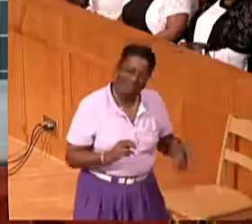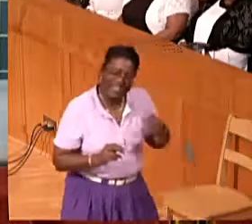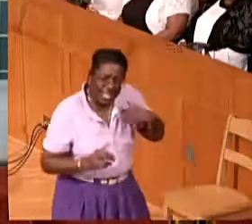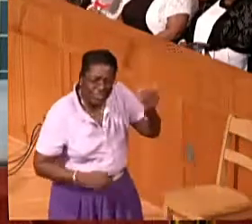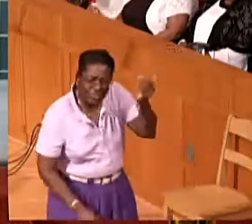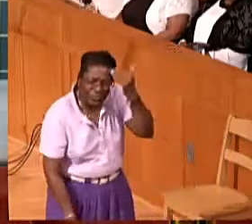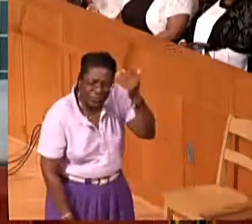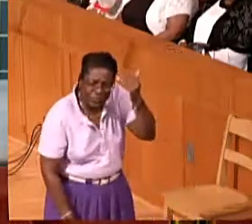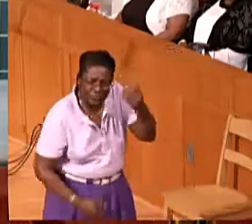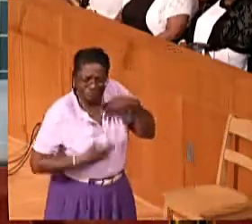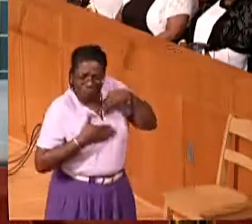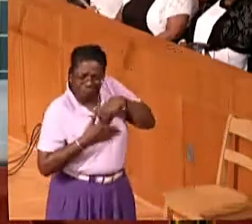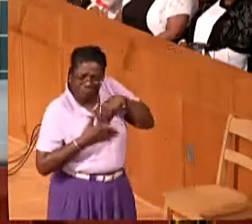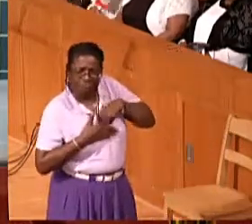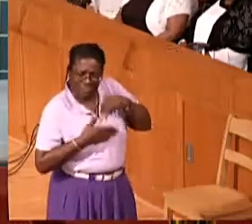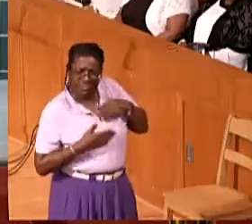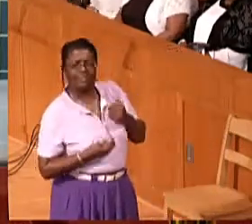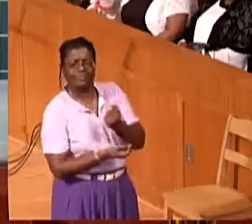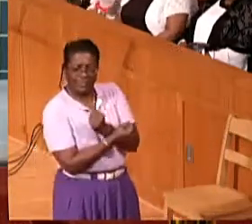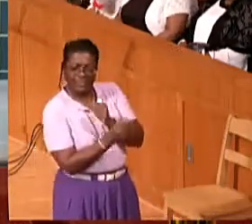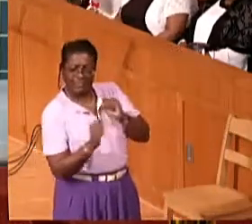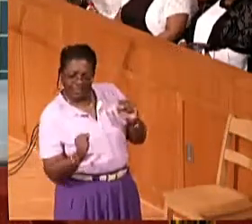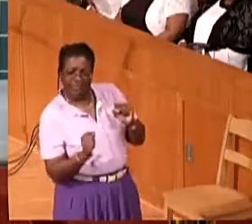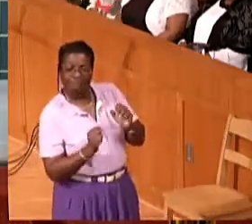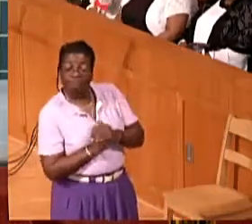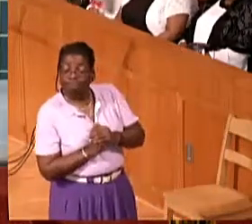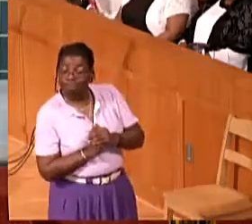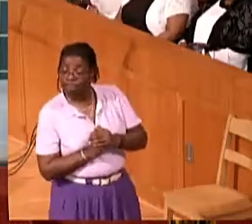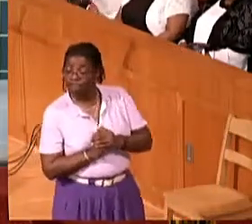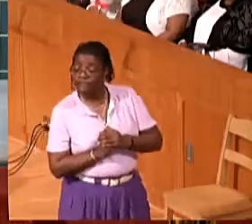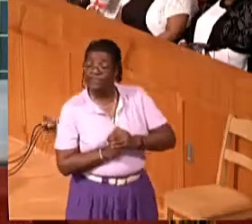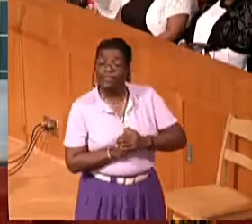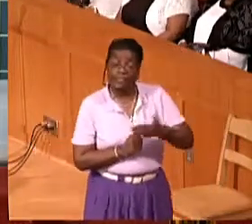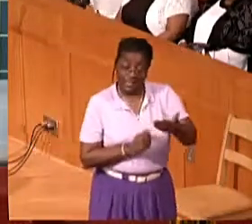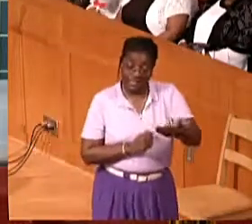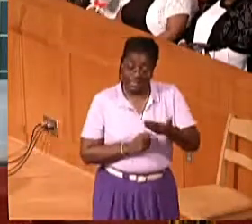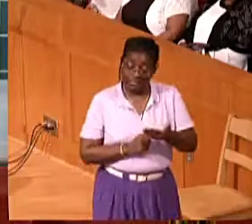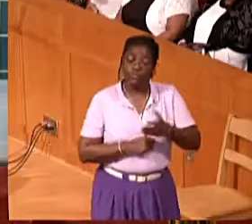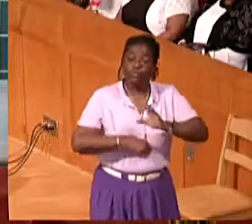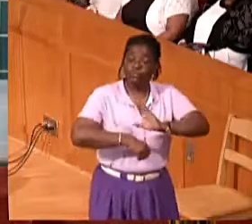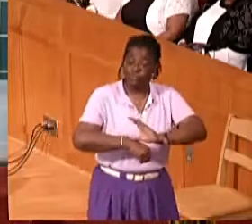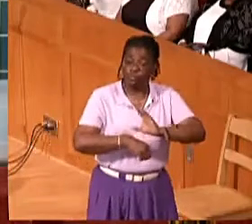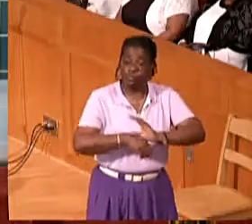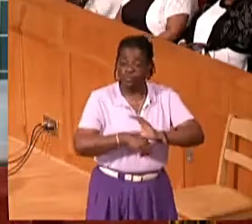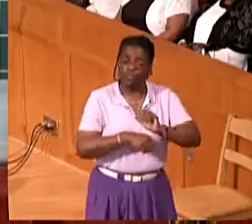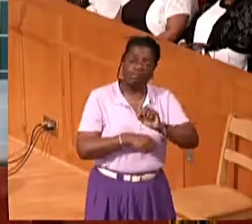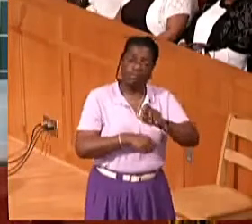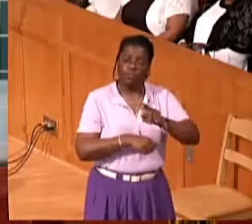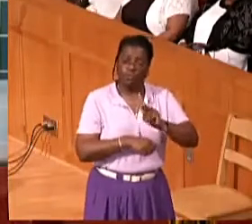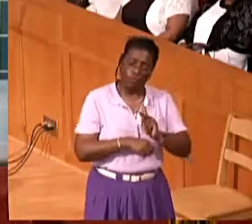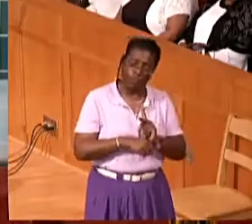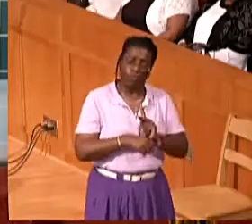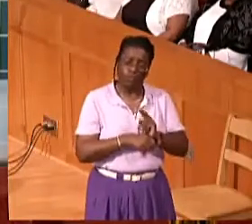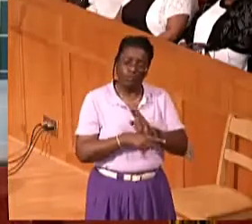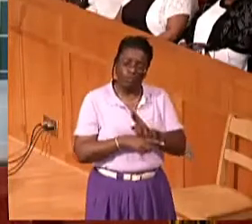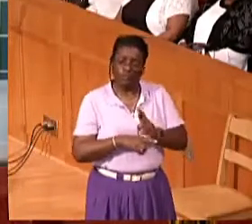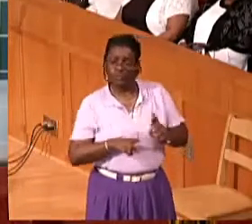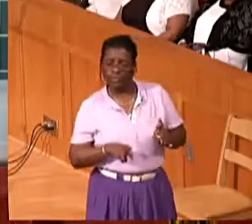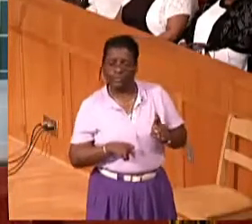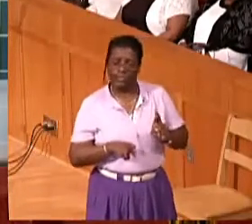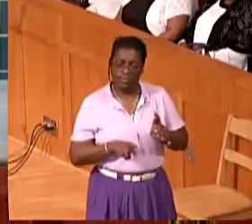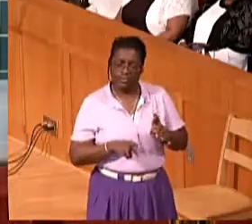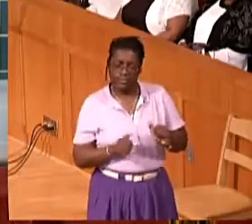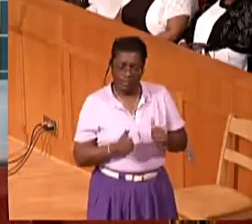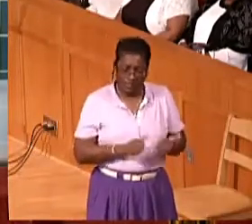to come. Matter of fact, he introduced our church as the Ark of Restitution Missionary Baptist Church, but in a